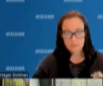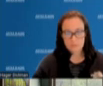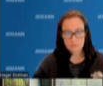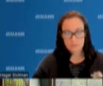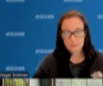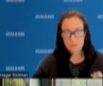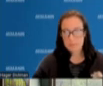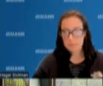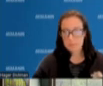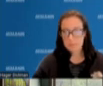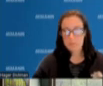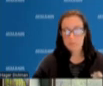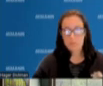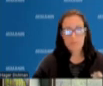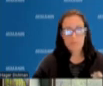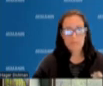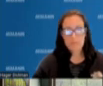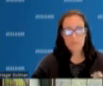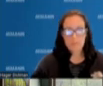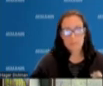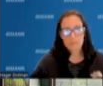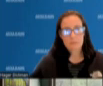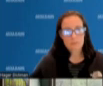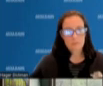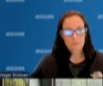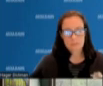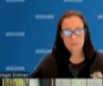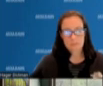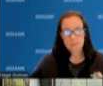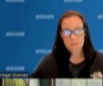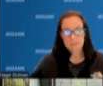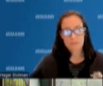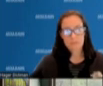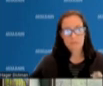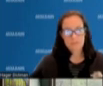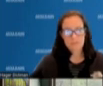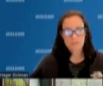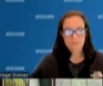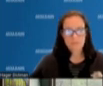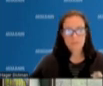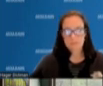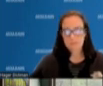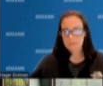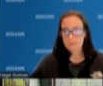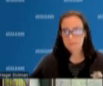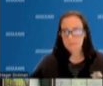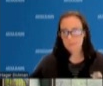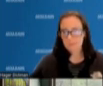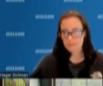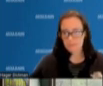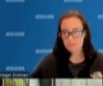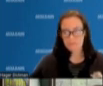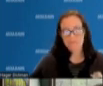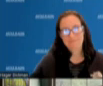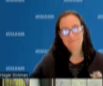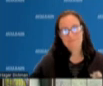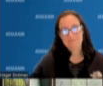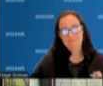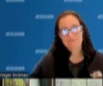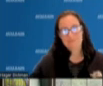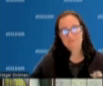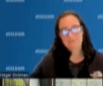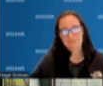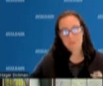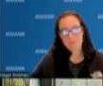Um, I actually have a question. This is Kathy Kelly. Oh, hey, Kathy, you logged in as Roberto. I